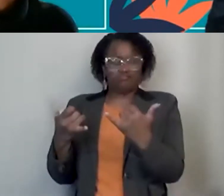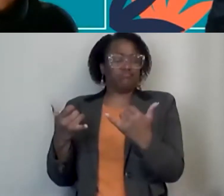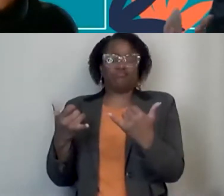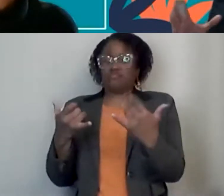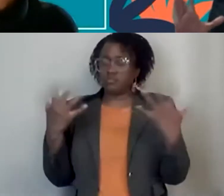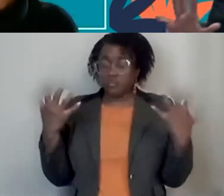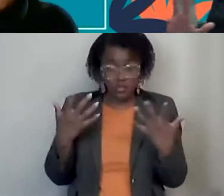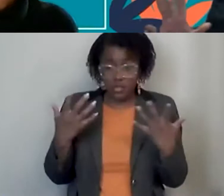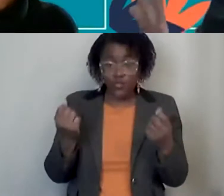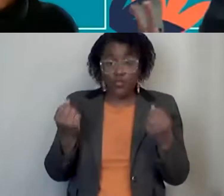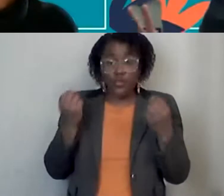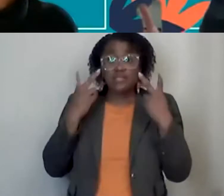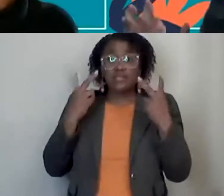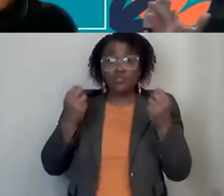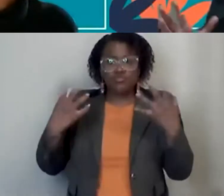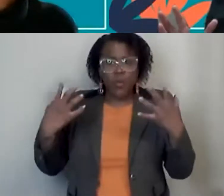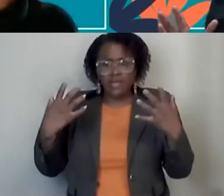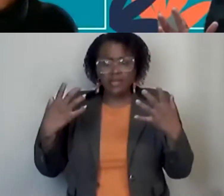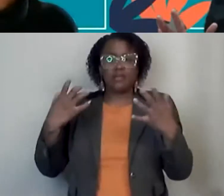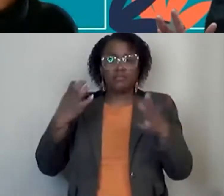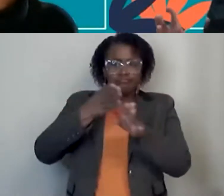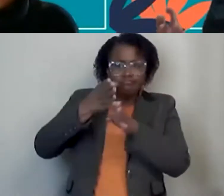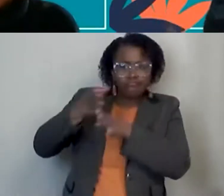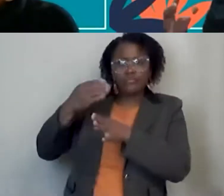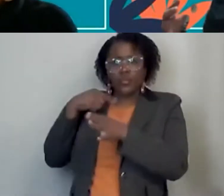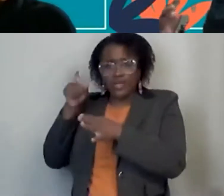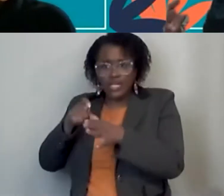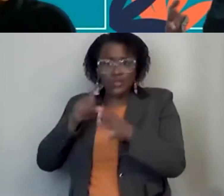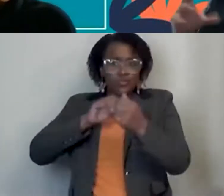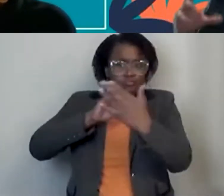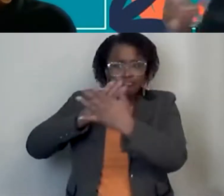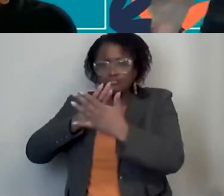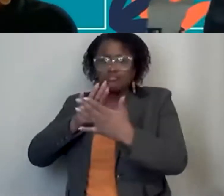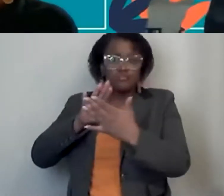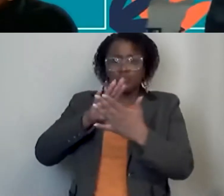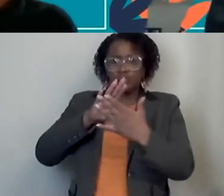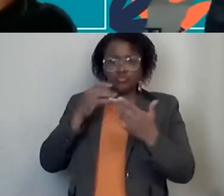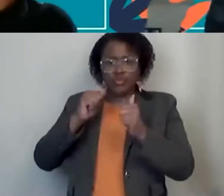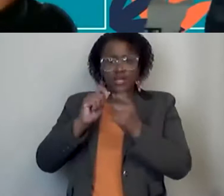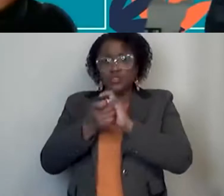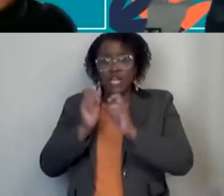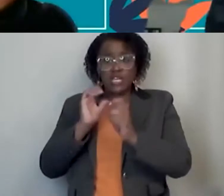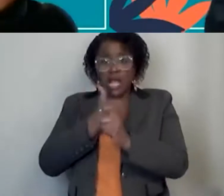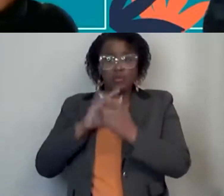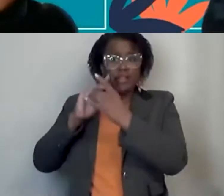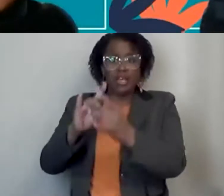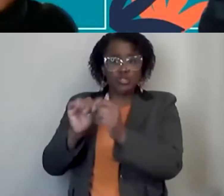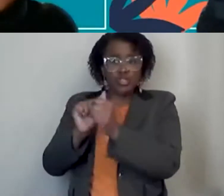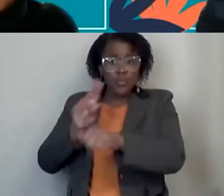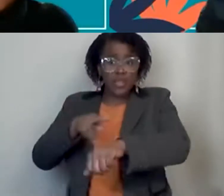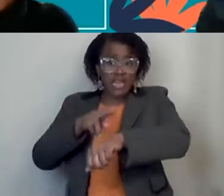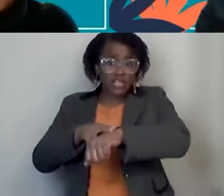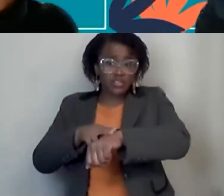see so many different directions we need to go in terms of really redefining our relationship to nature,